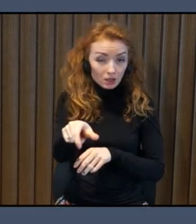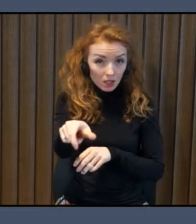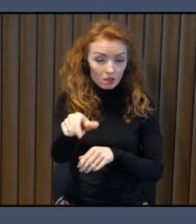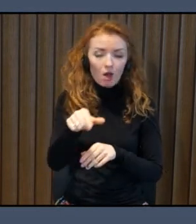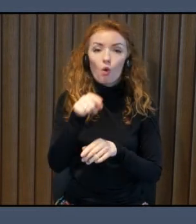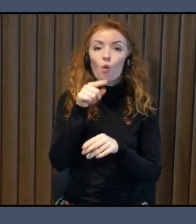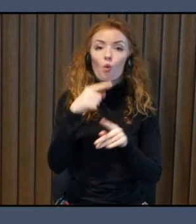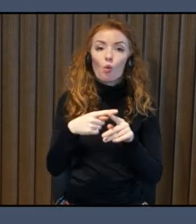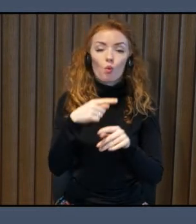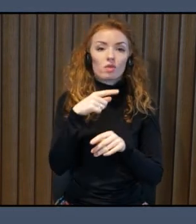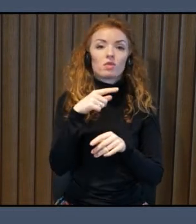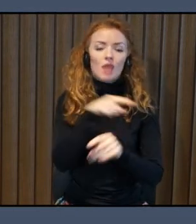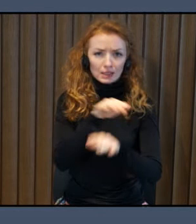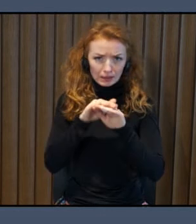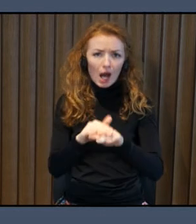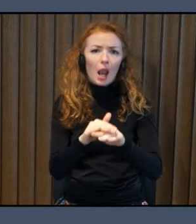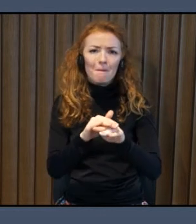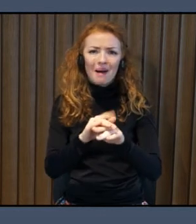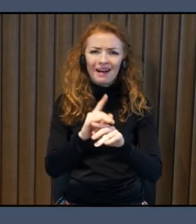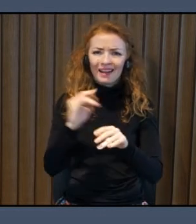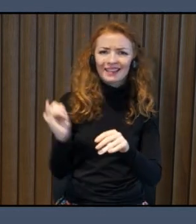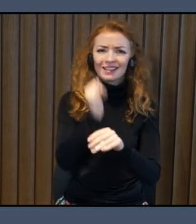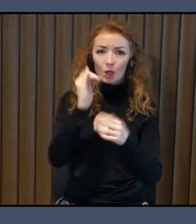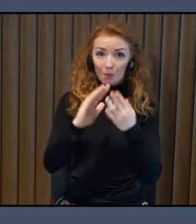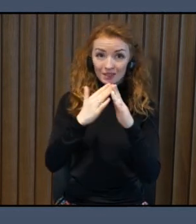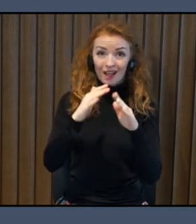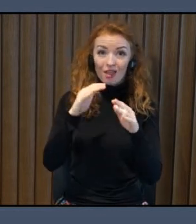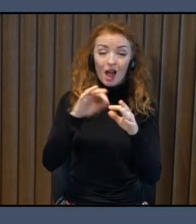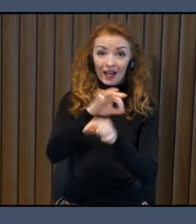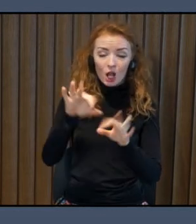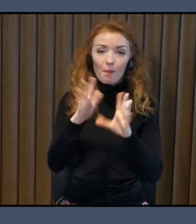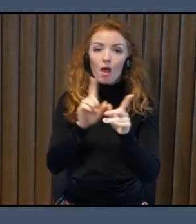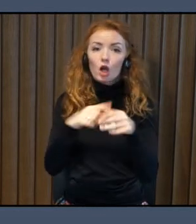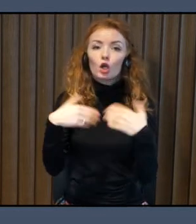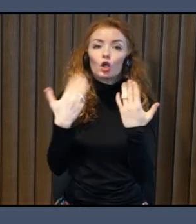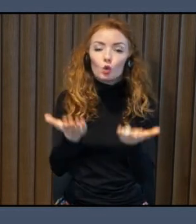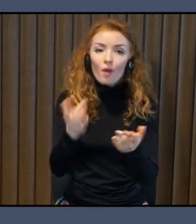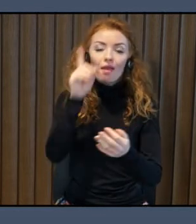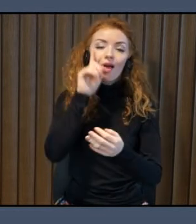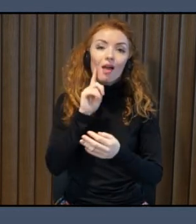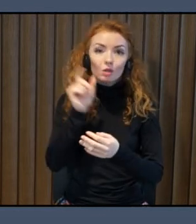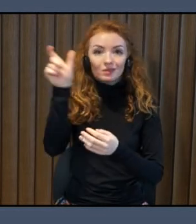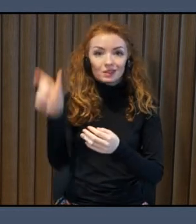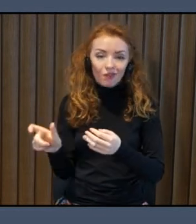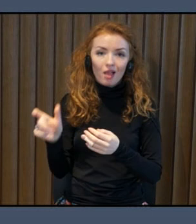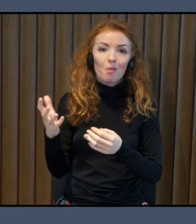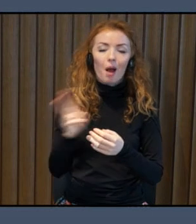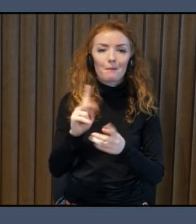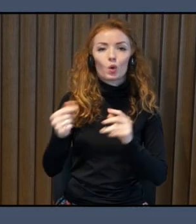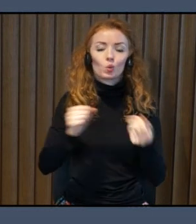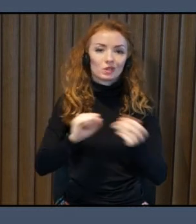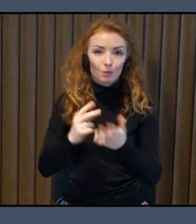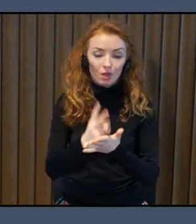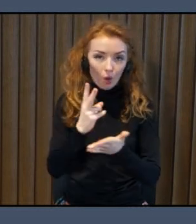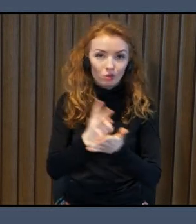he used the view of this cobblestone streets in Kuldīga. And so these